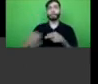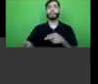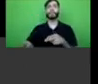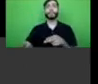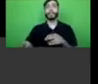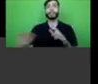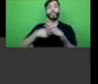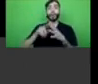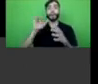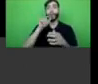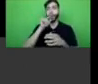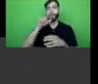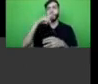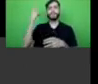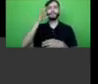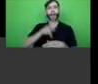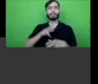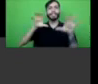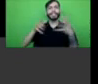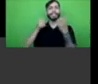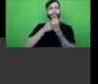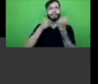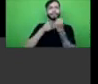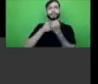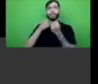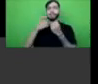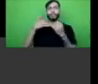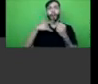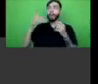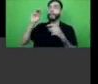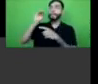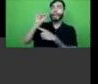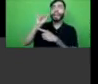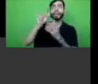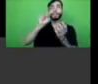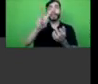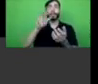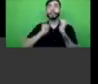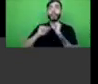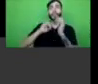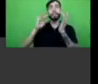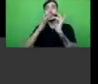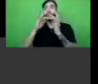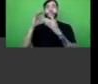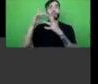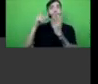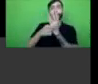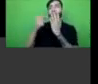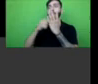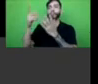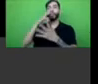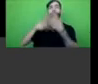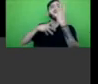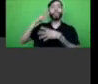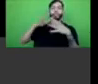attention to the Black women who were killed by the police, who were largely being